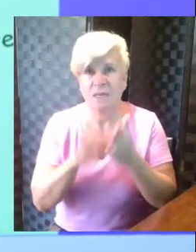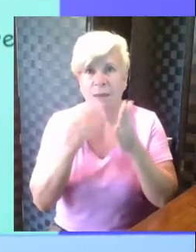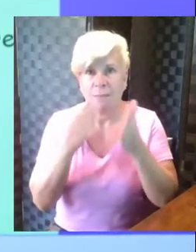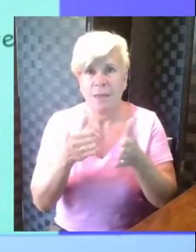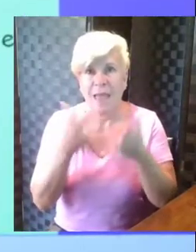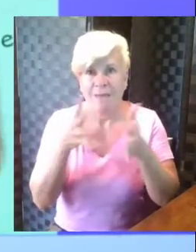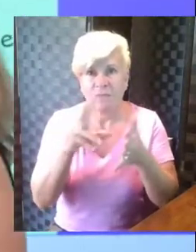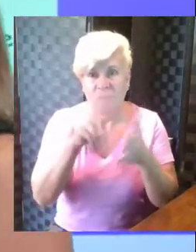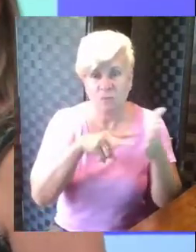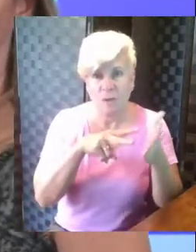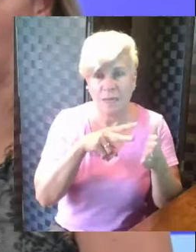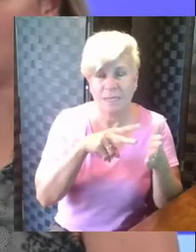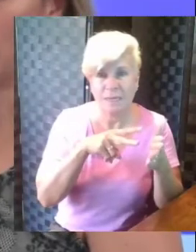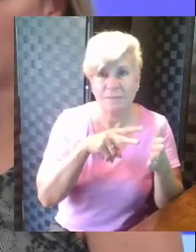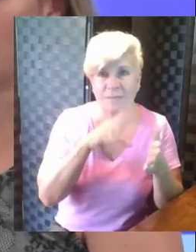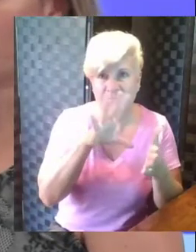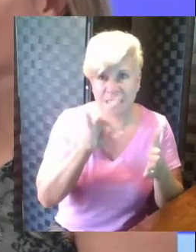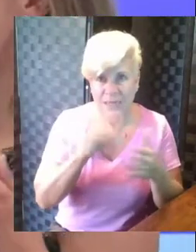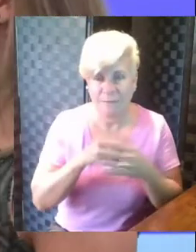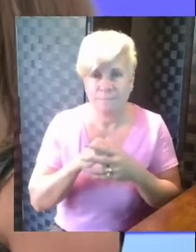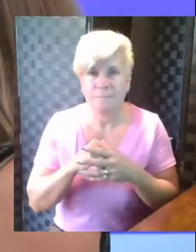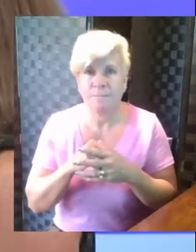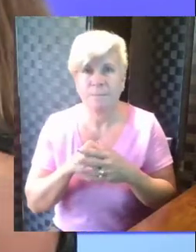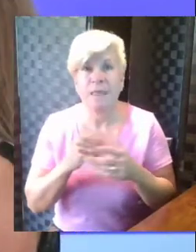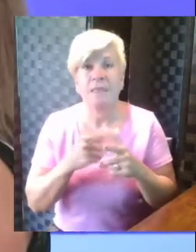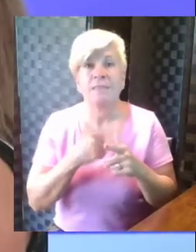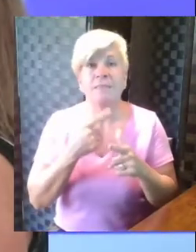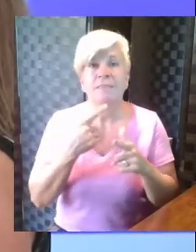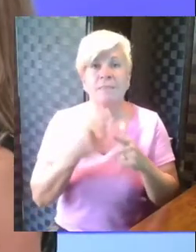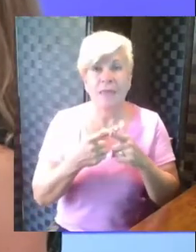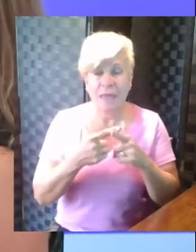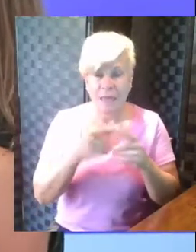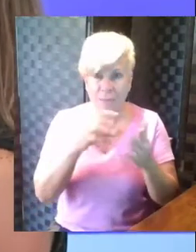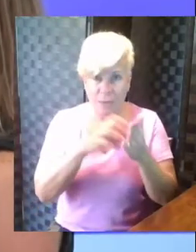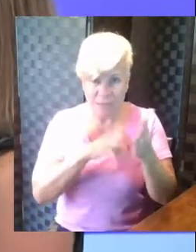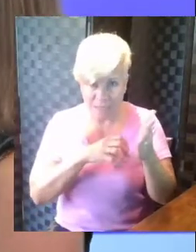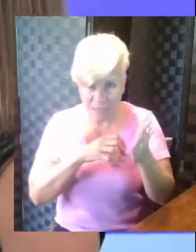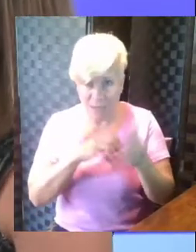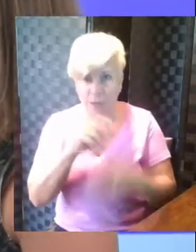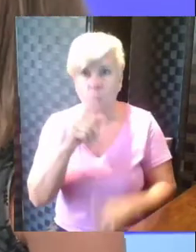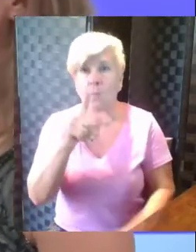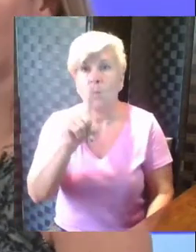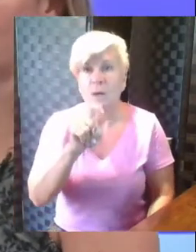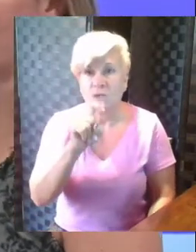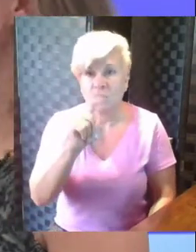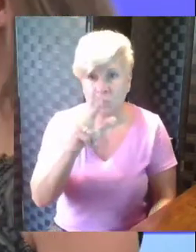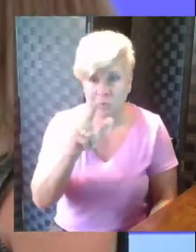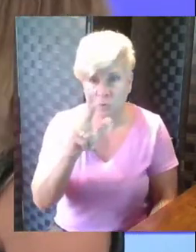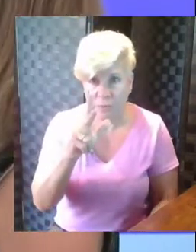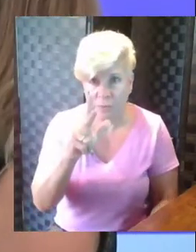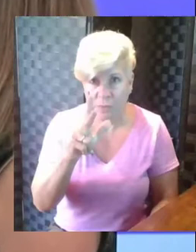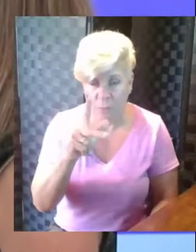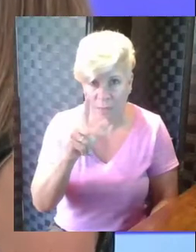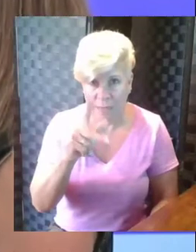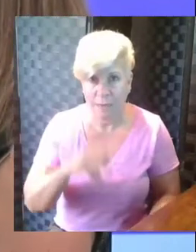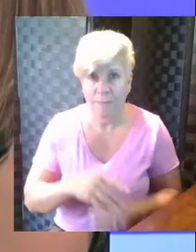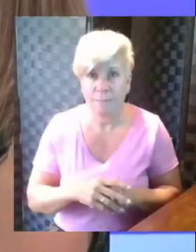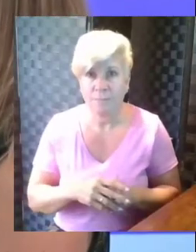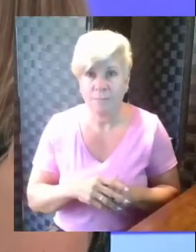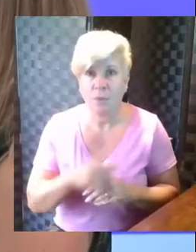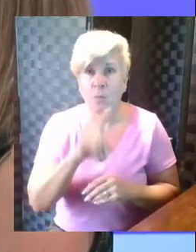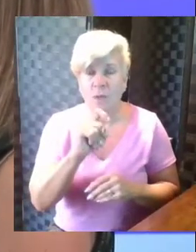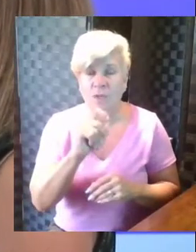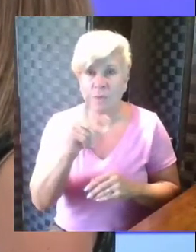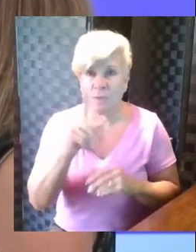left after she read that 58. Then I'm going to take away that 123.